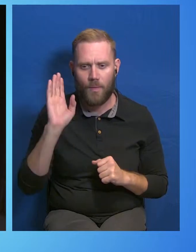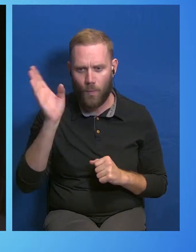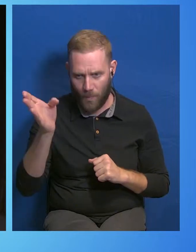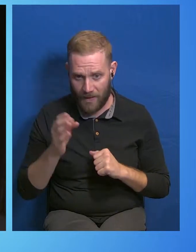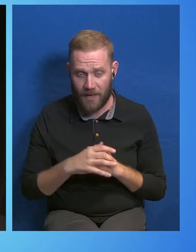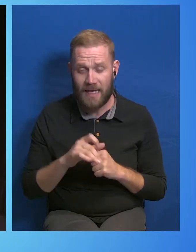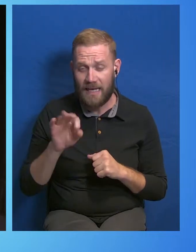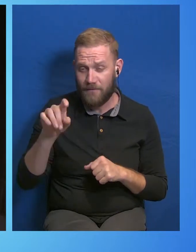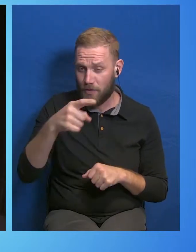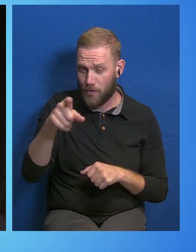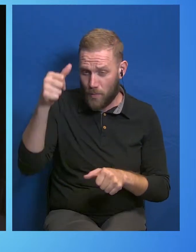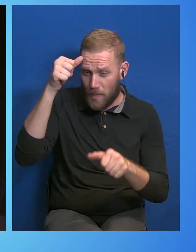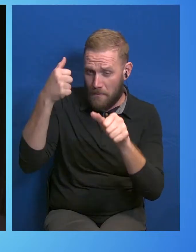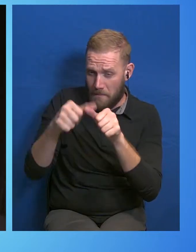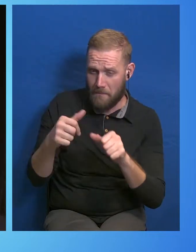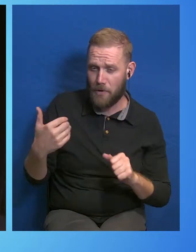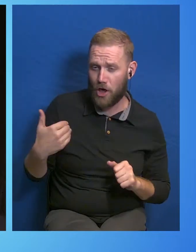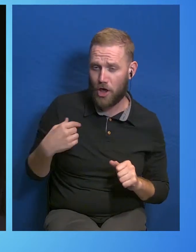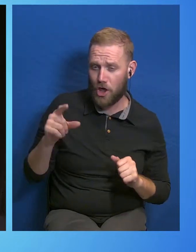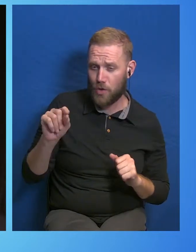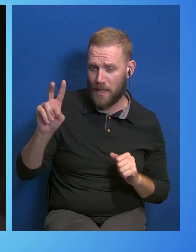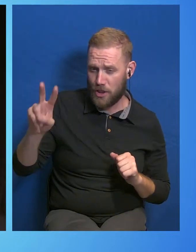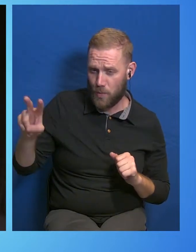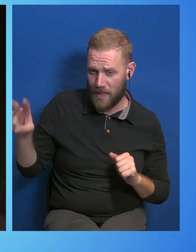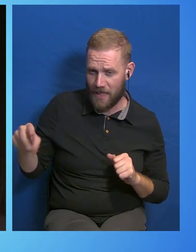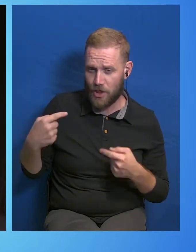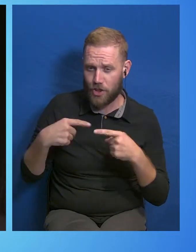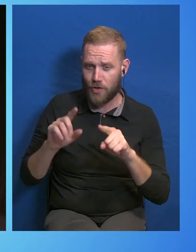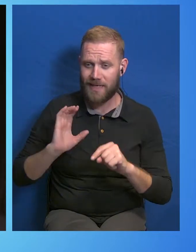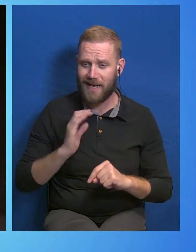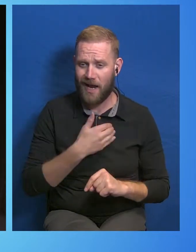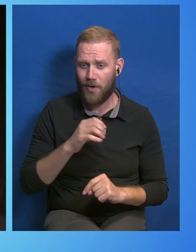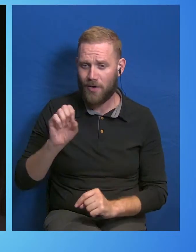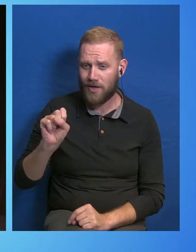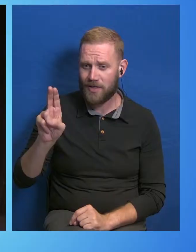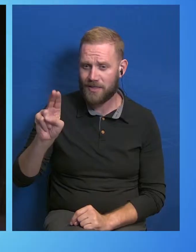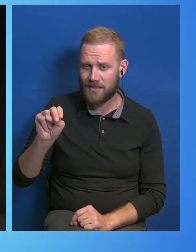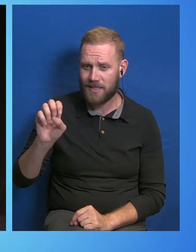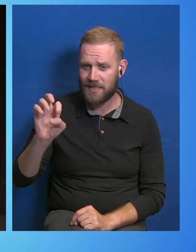If you recall, in 2022, during our sunset audit,